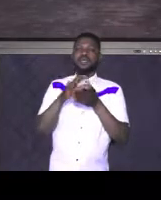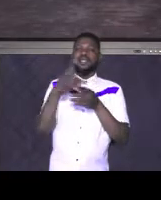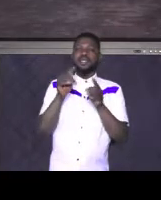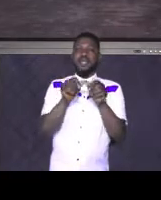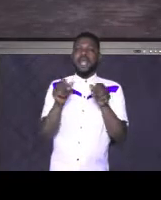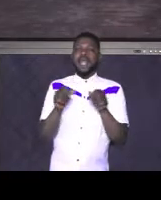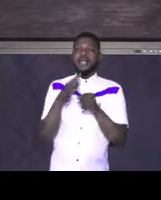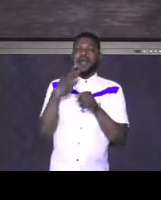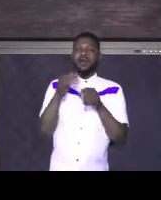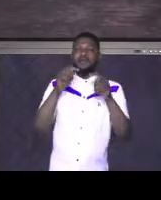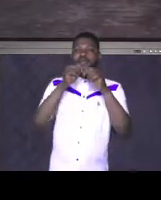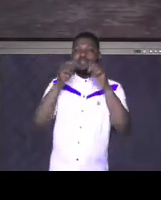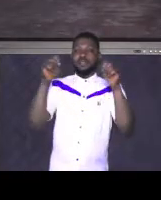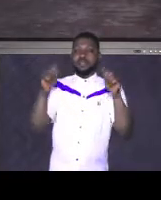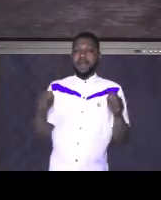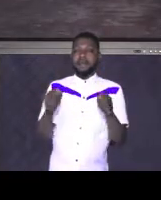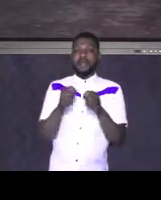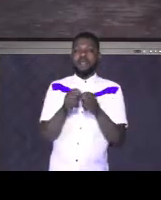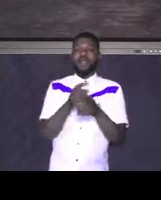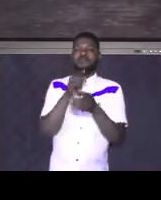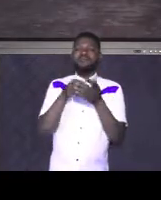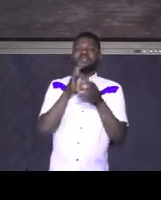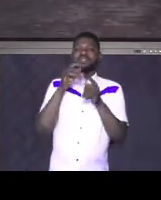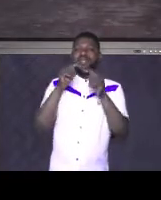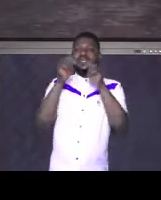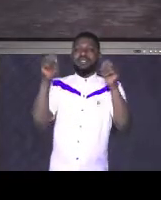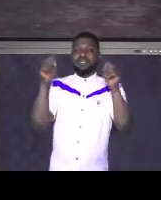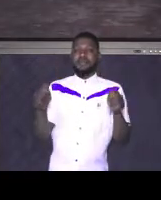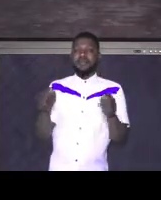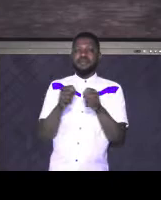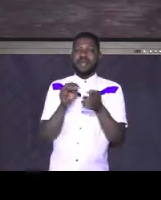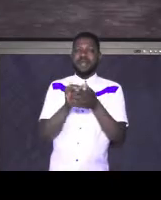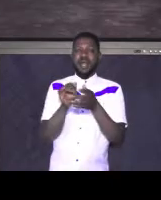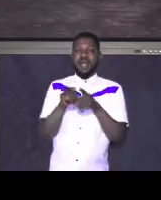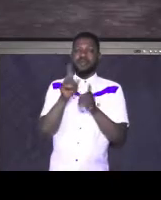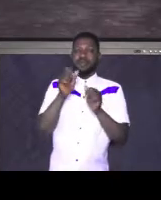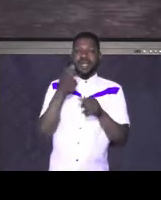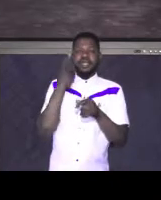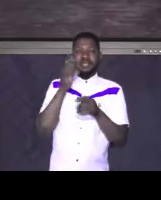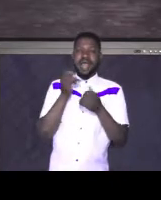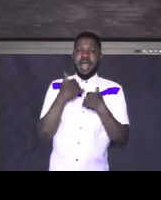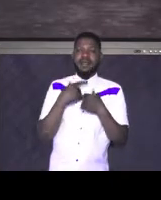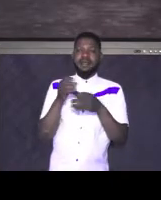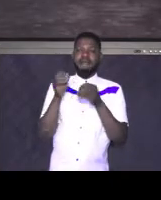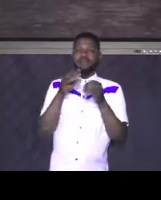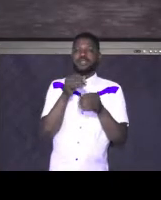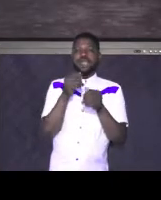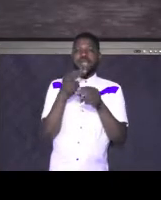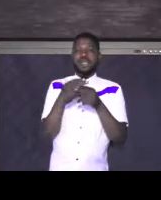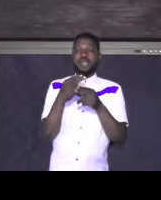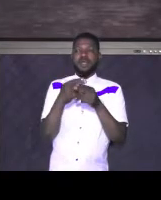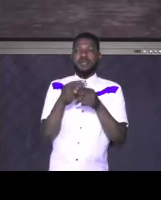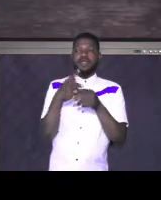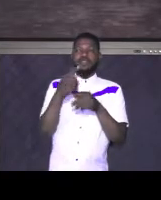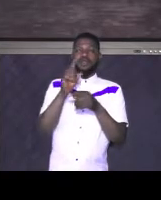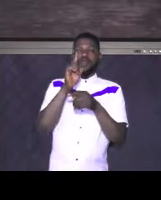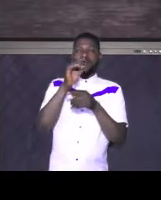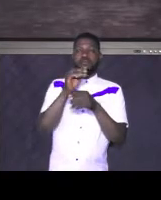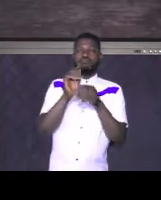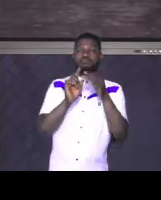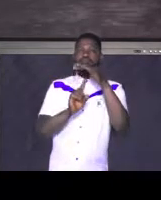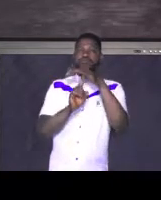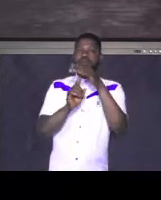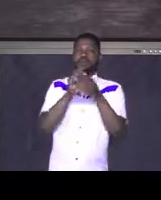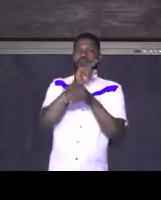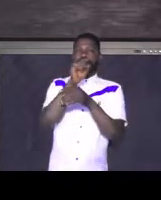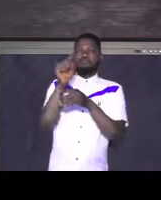the area of a trapezoid. Now, this is a trapezoid, as you can see. I have labeled the parallel sides. The one on